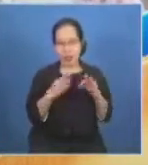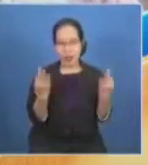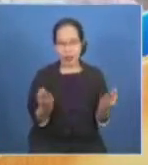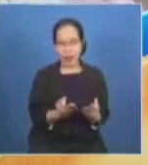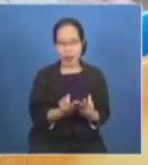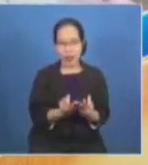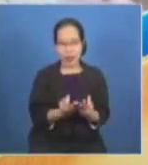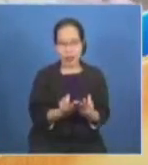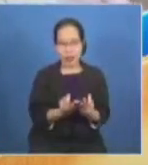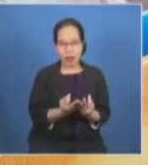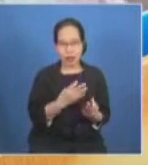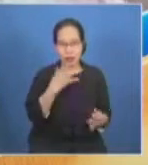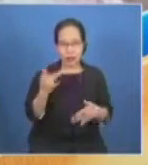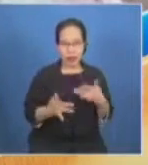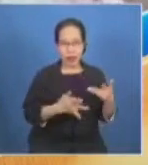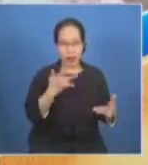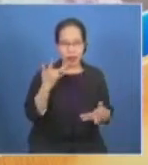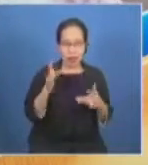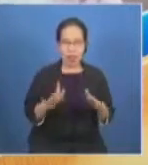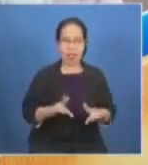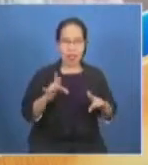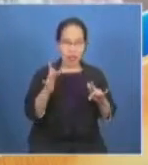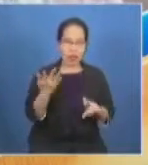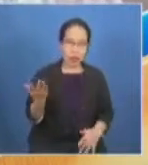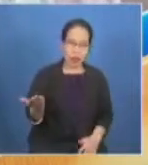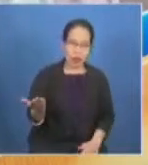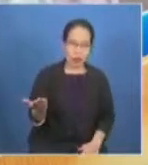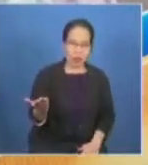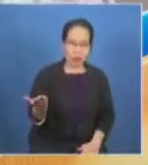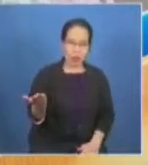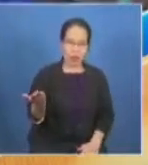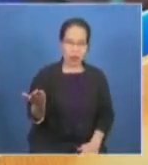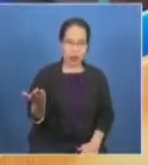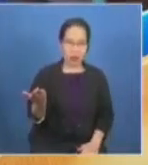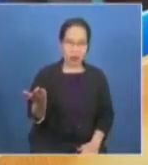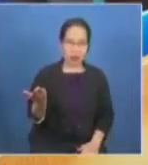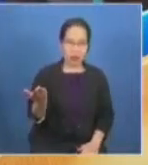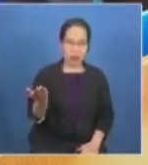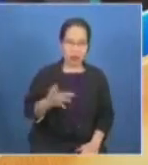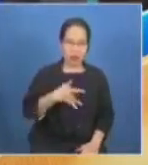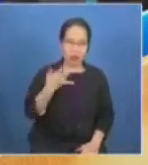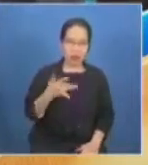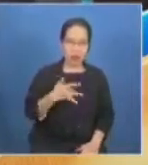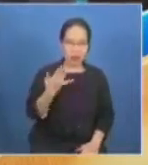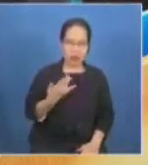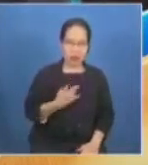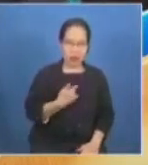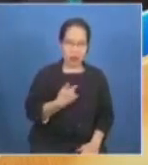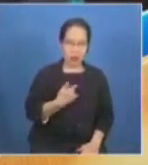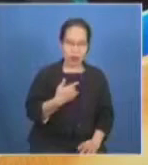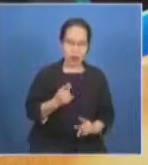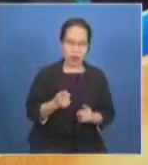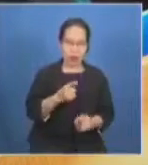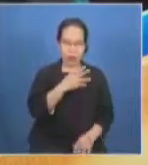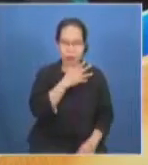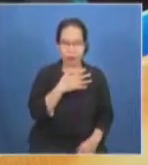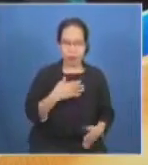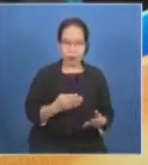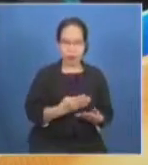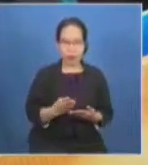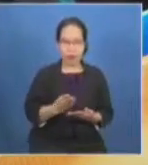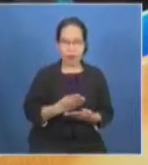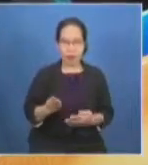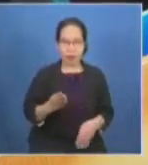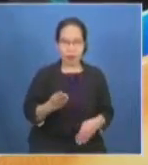to stay here. I really feel pity. I didn't know